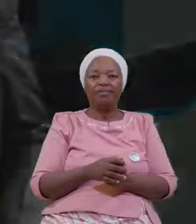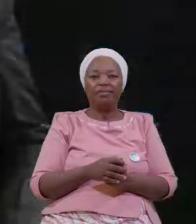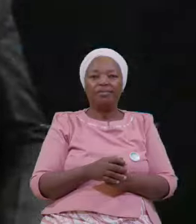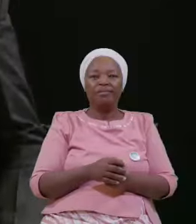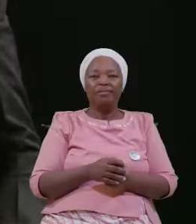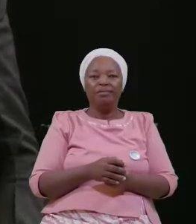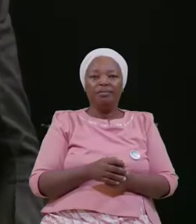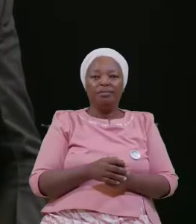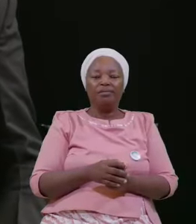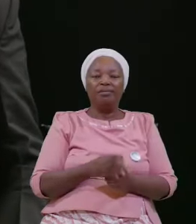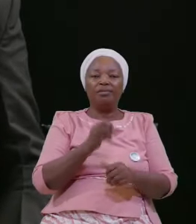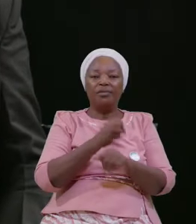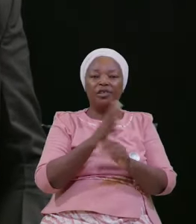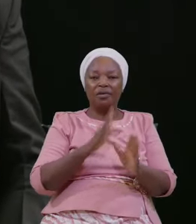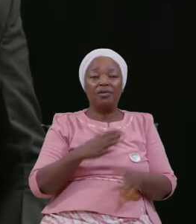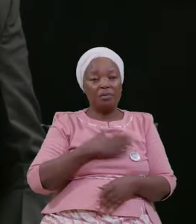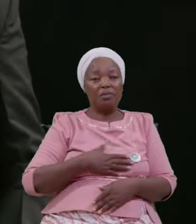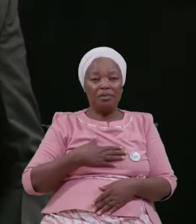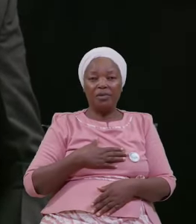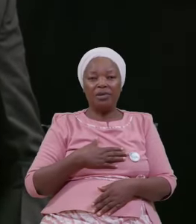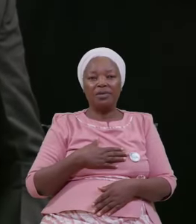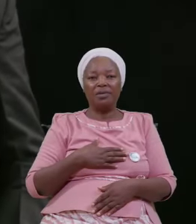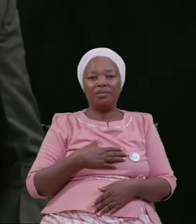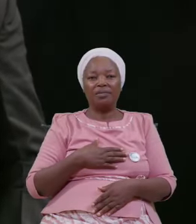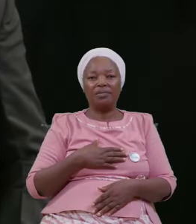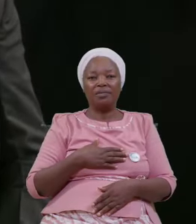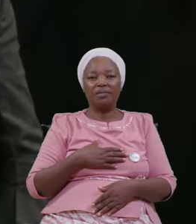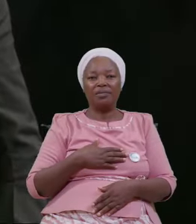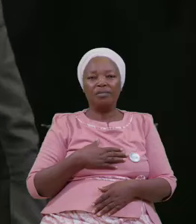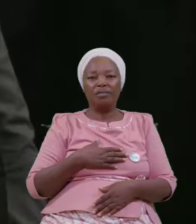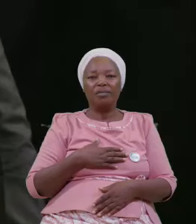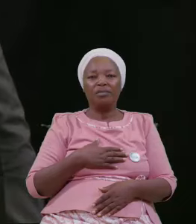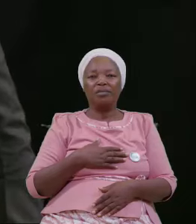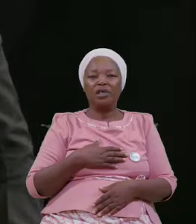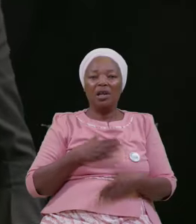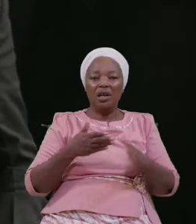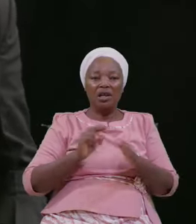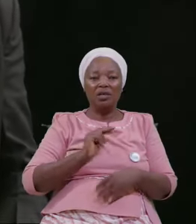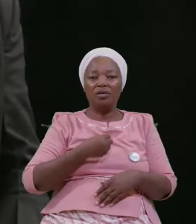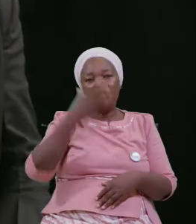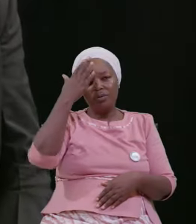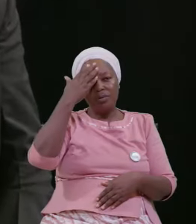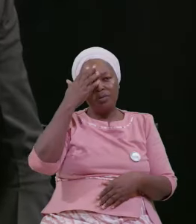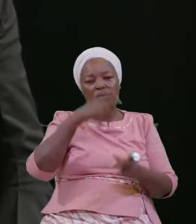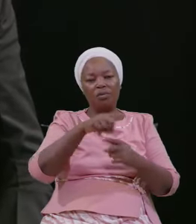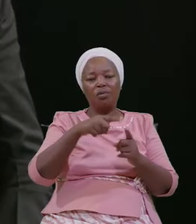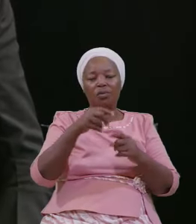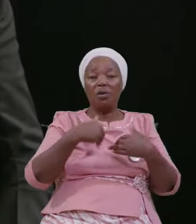Counselors, please indicate if you are true with your